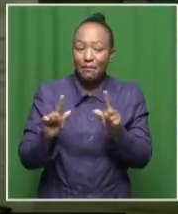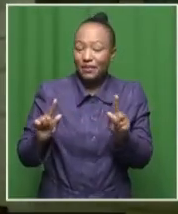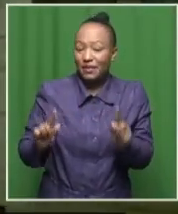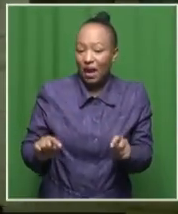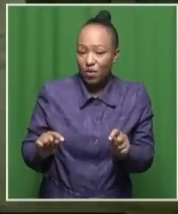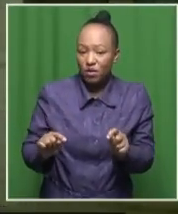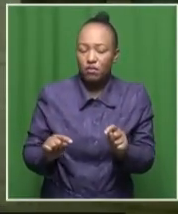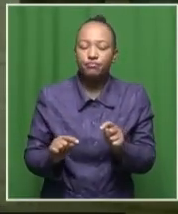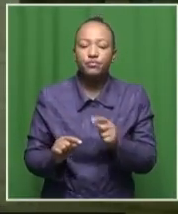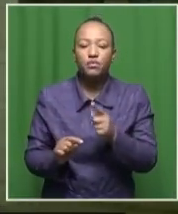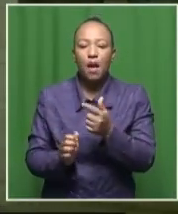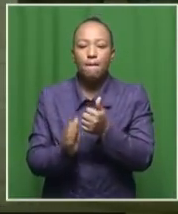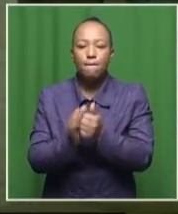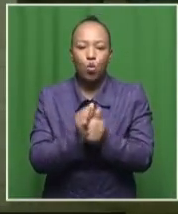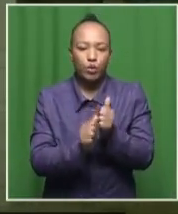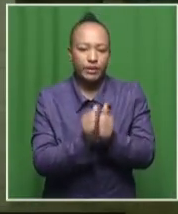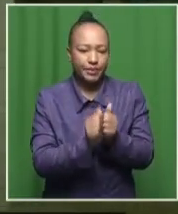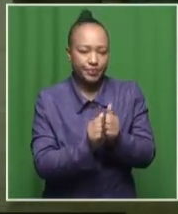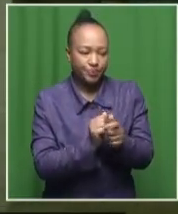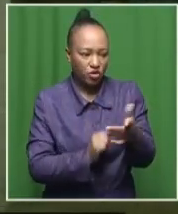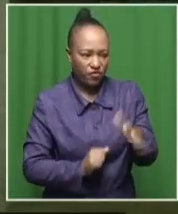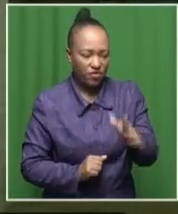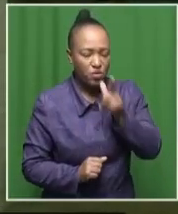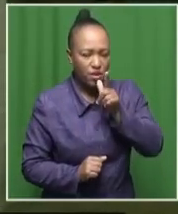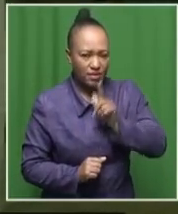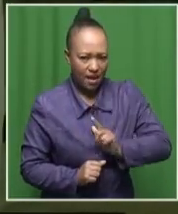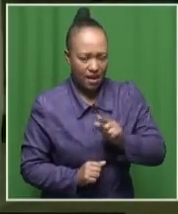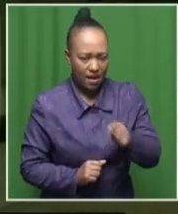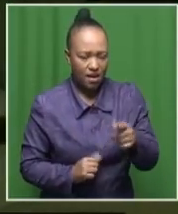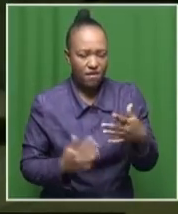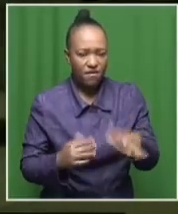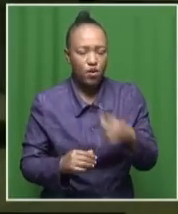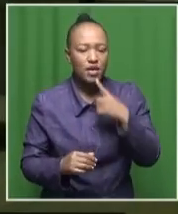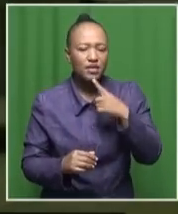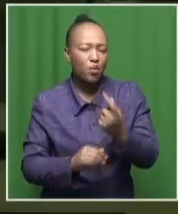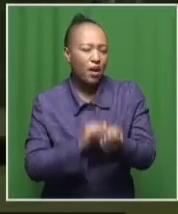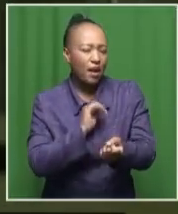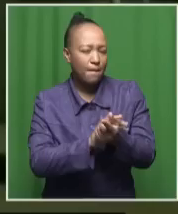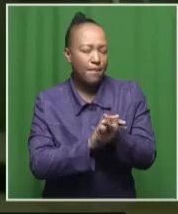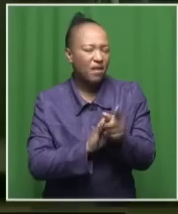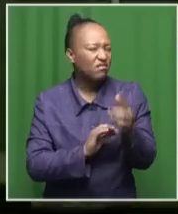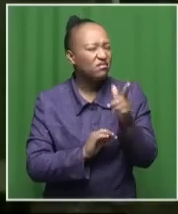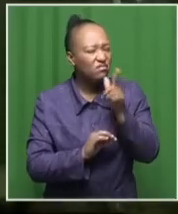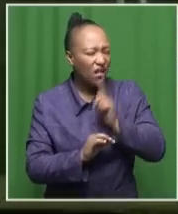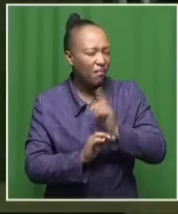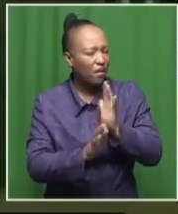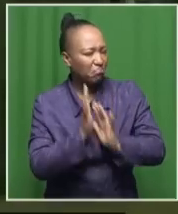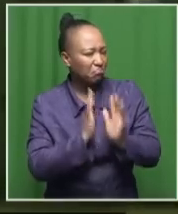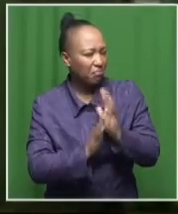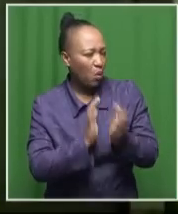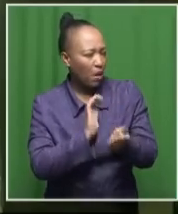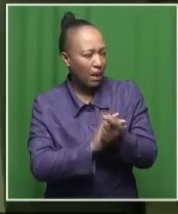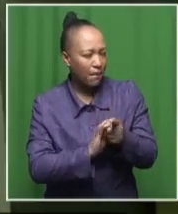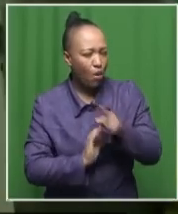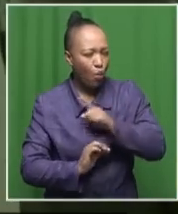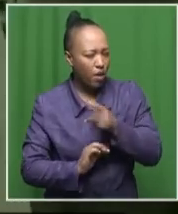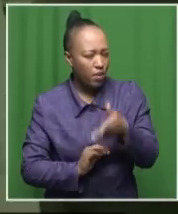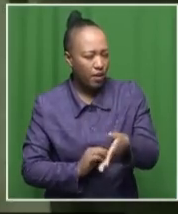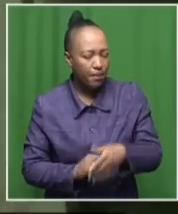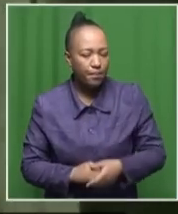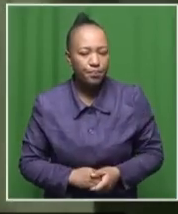speaking earlier on Nkalela Bakwenzekendo Naizol. Just talk to me as to what happened and Mhlanguteni uselapha